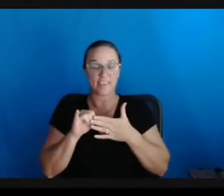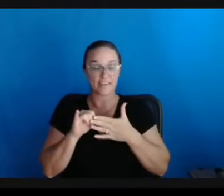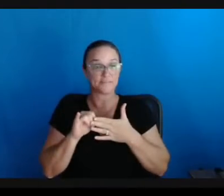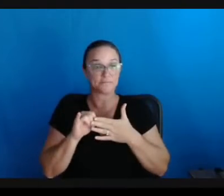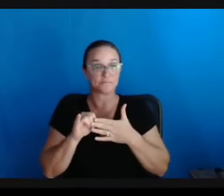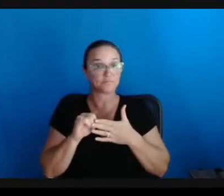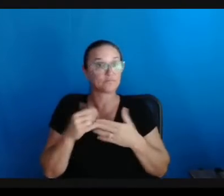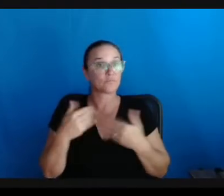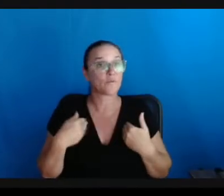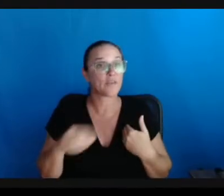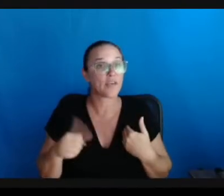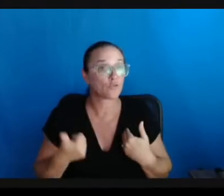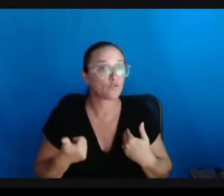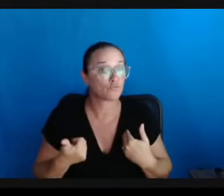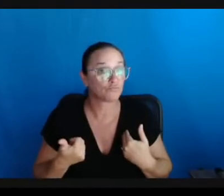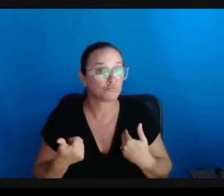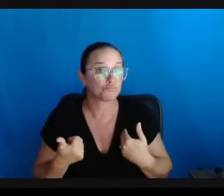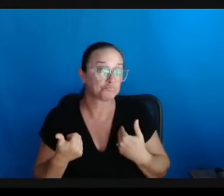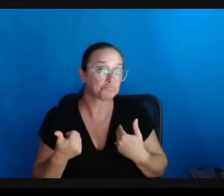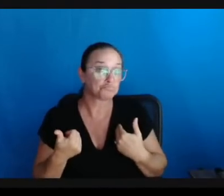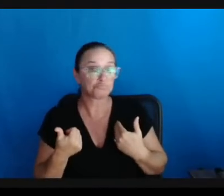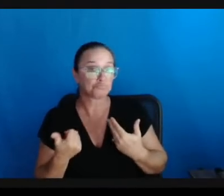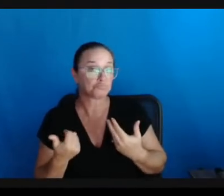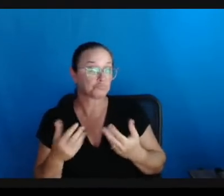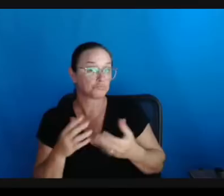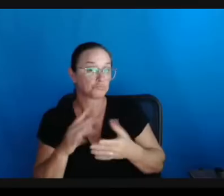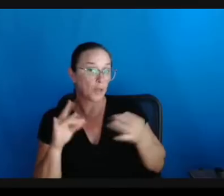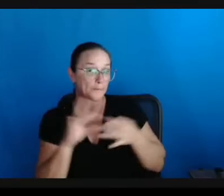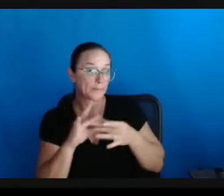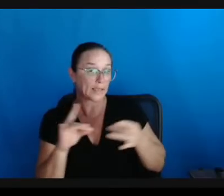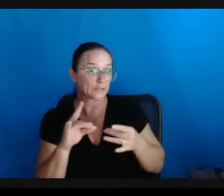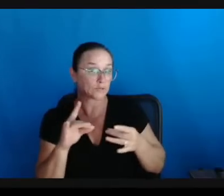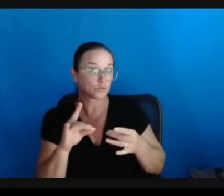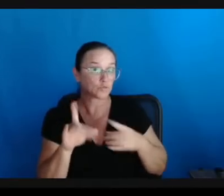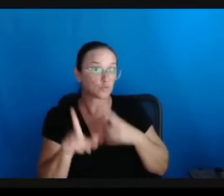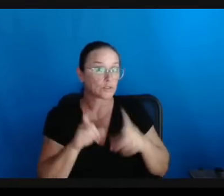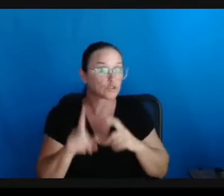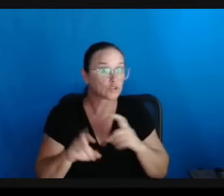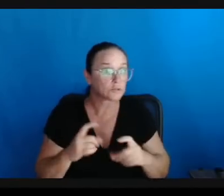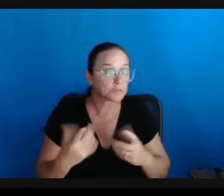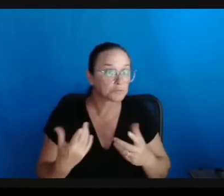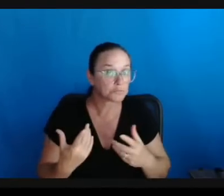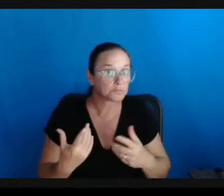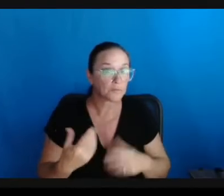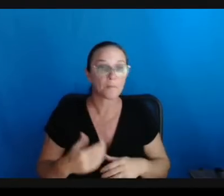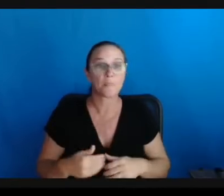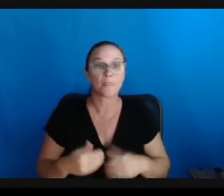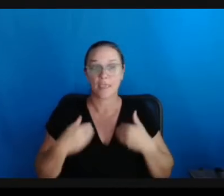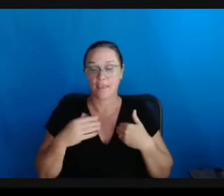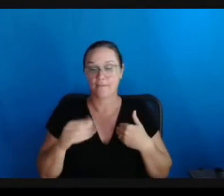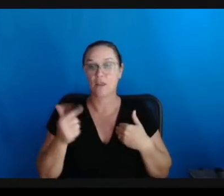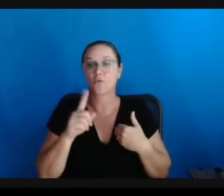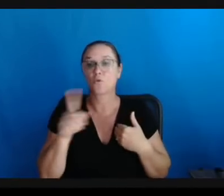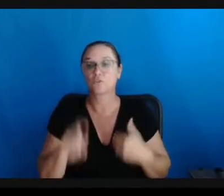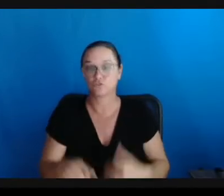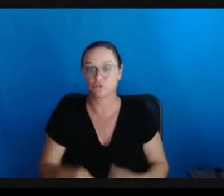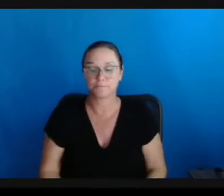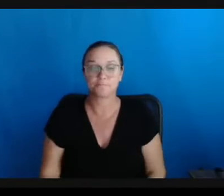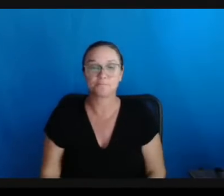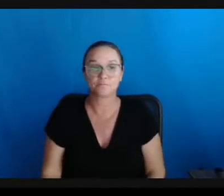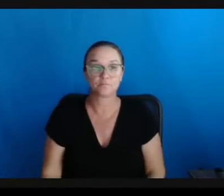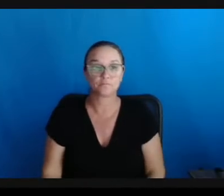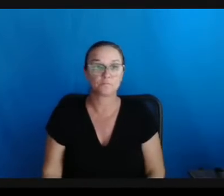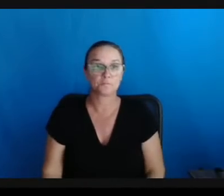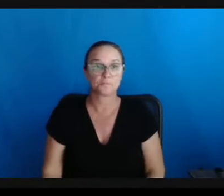any more commentary, questions you may have. I do have Anything another come up? question. I do have one question in here.